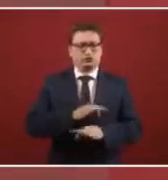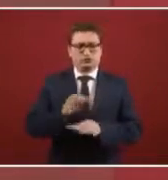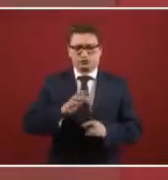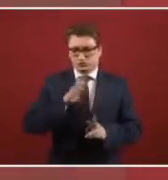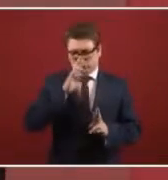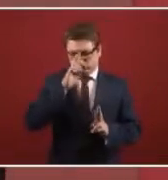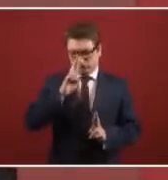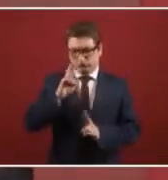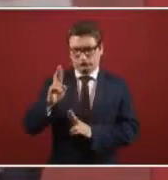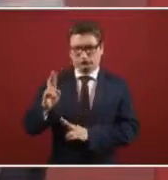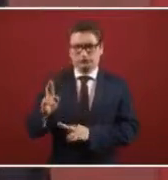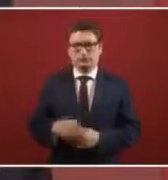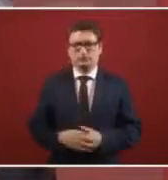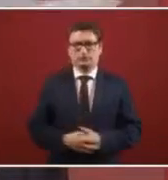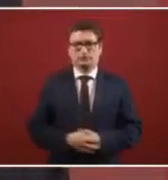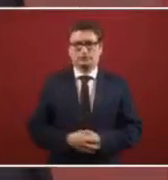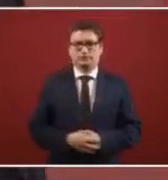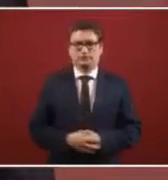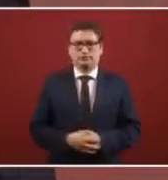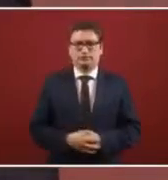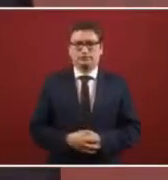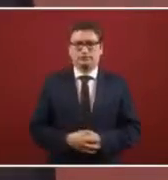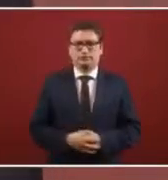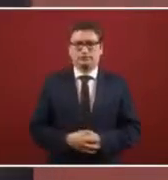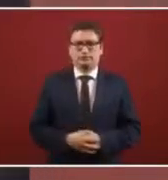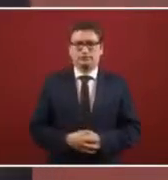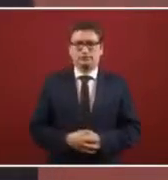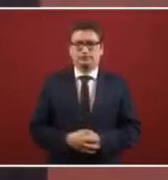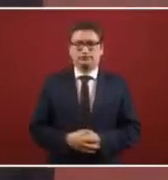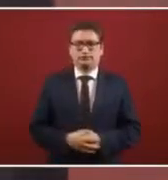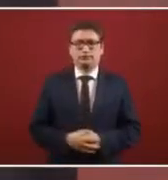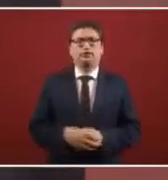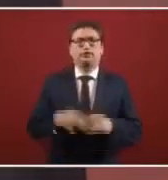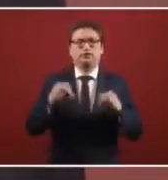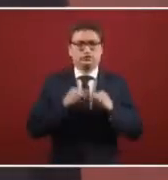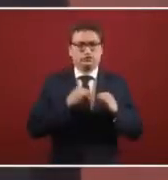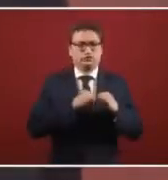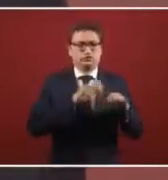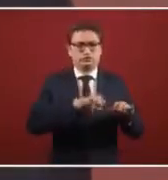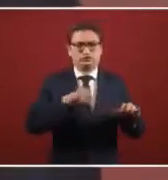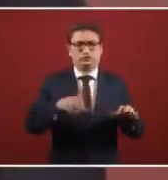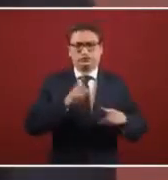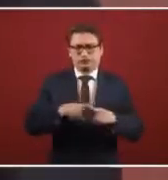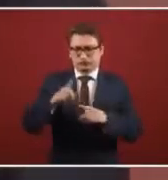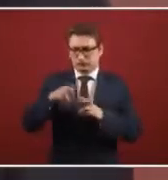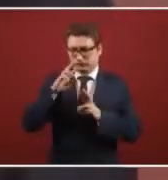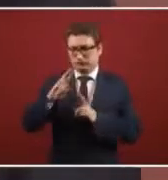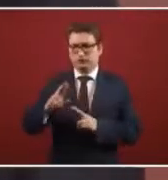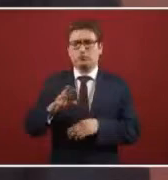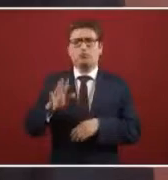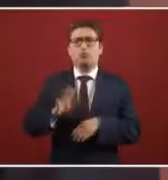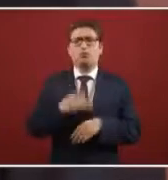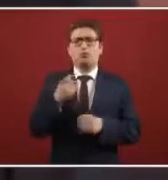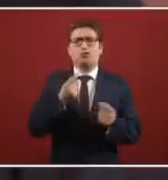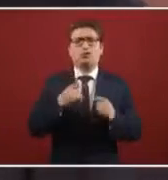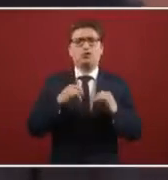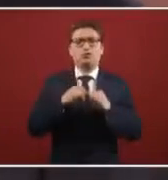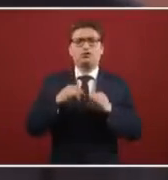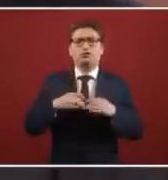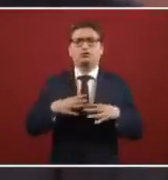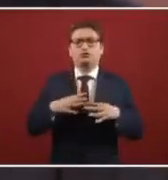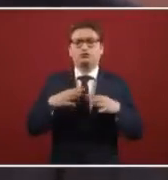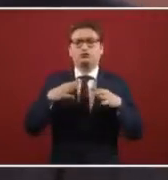be respectful en este caso in this matter de instituciones. regarding institutions that they created